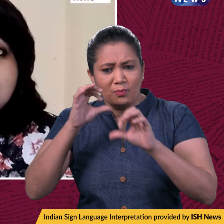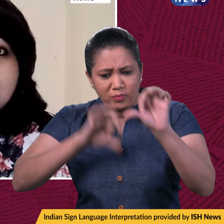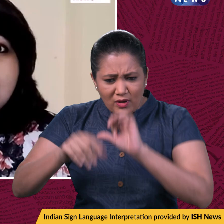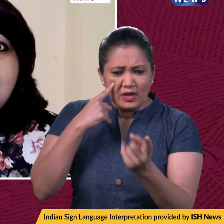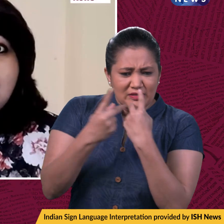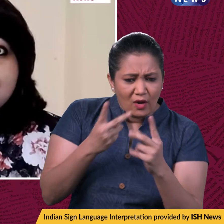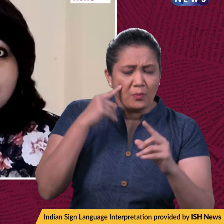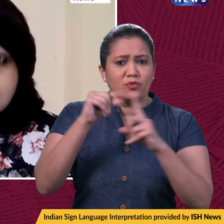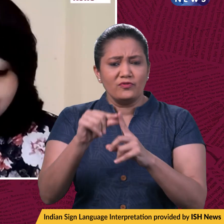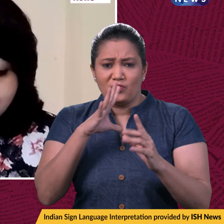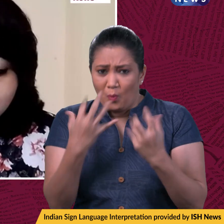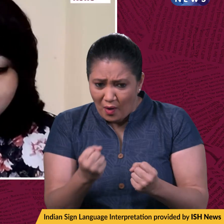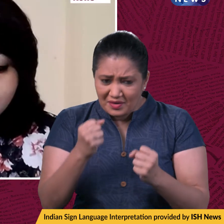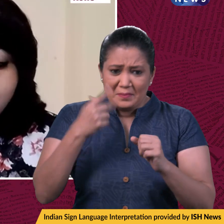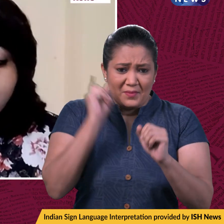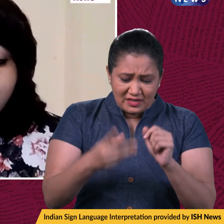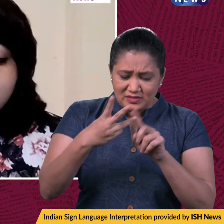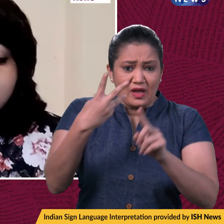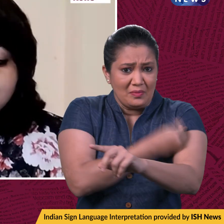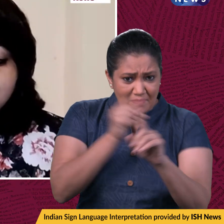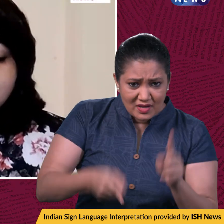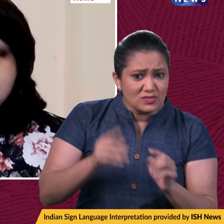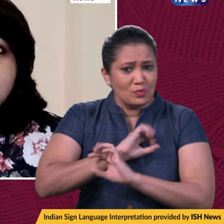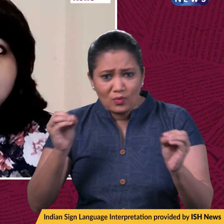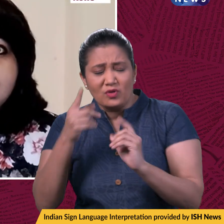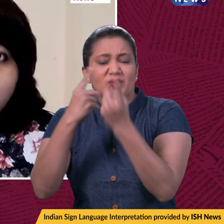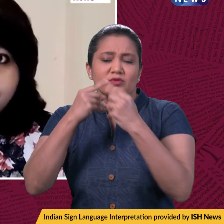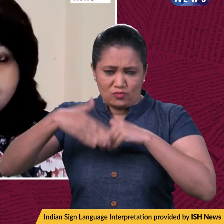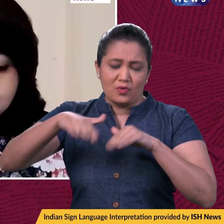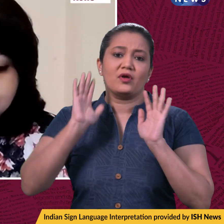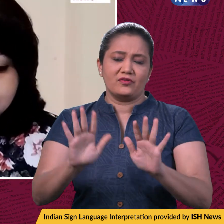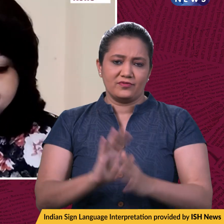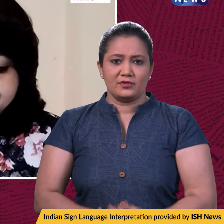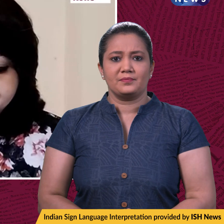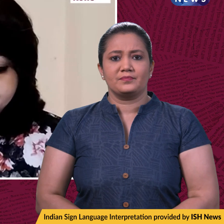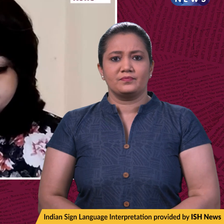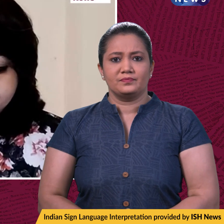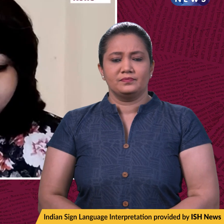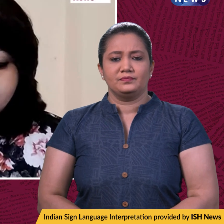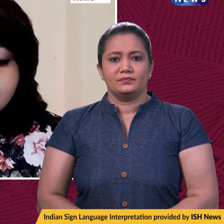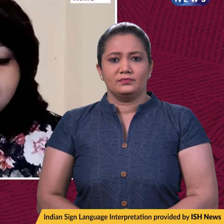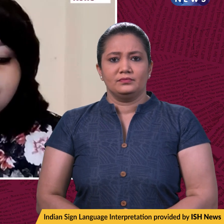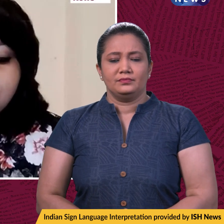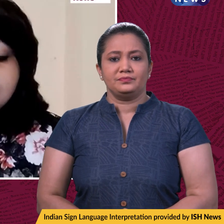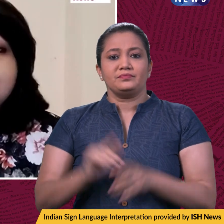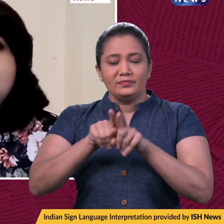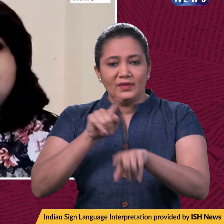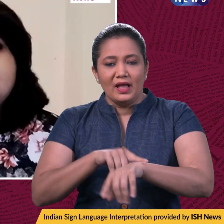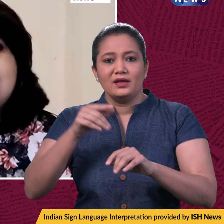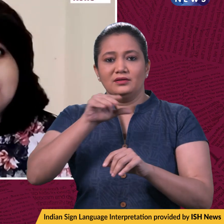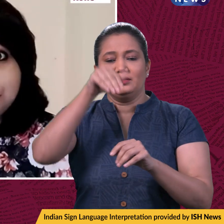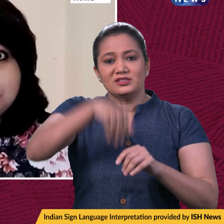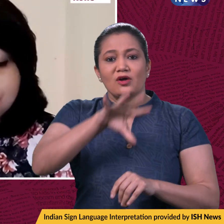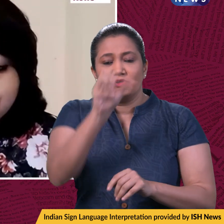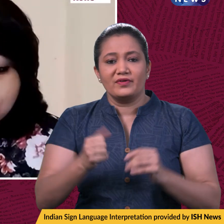for the need and justification for a booster dose against COVID-19. Meanwhile, South